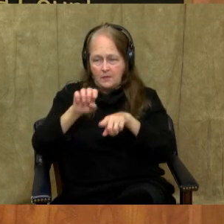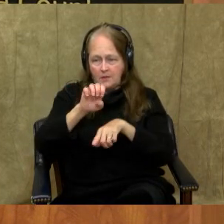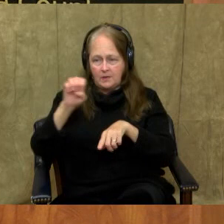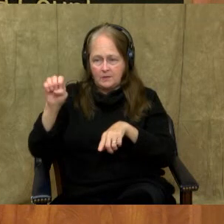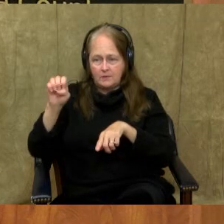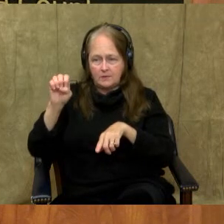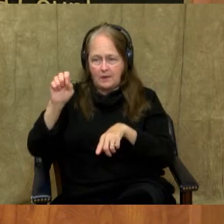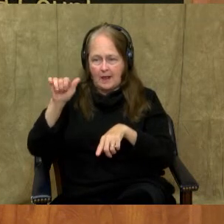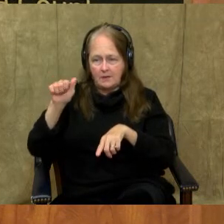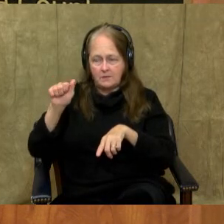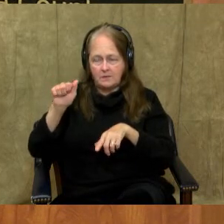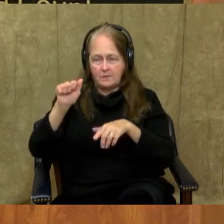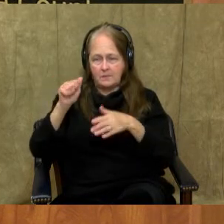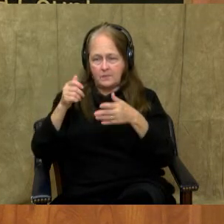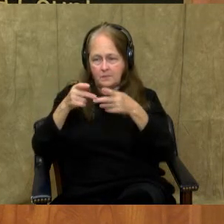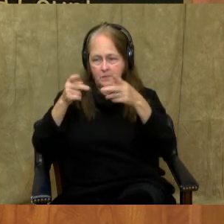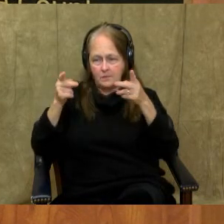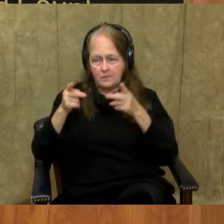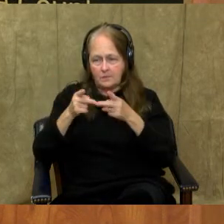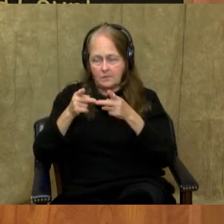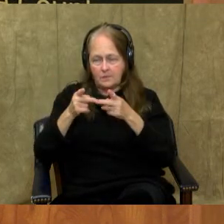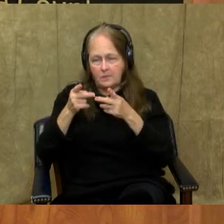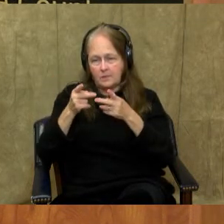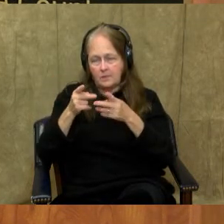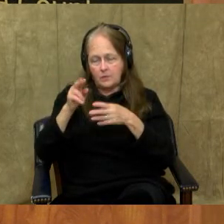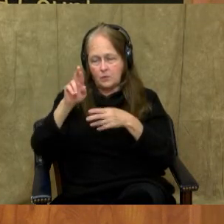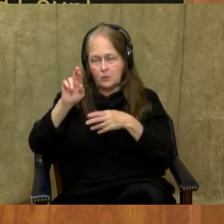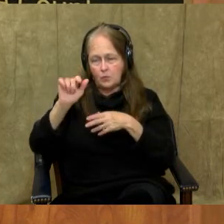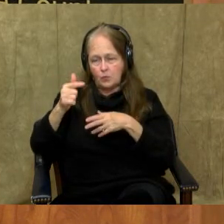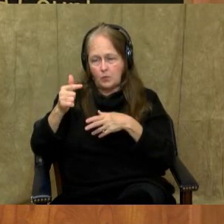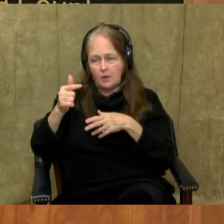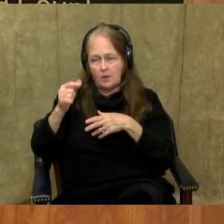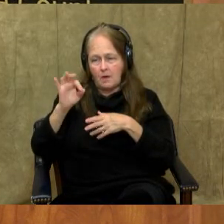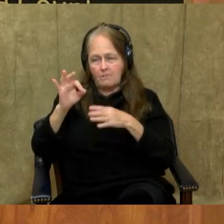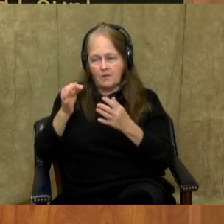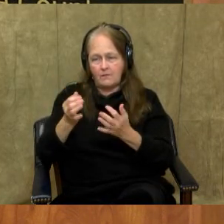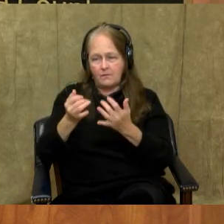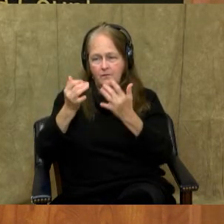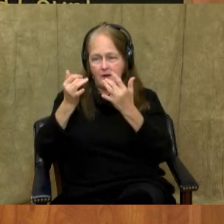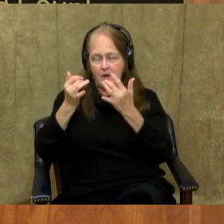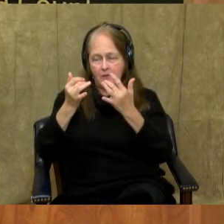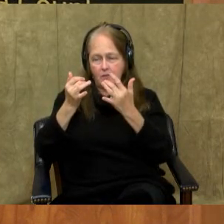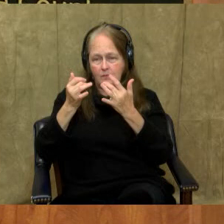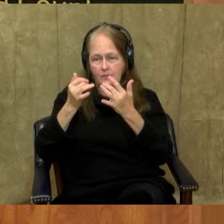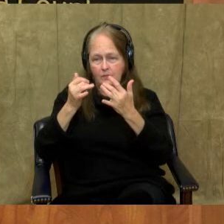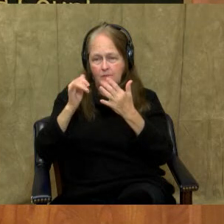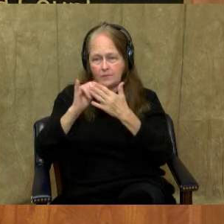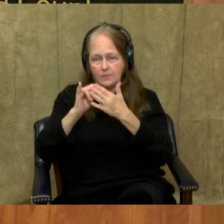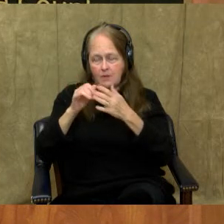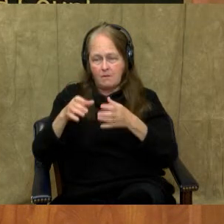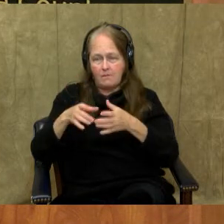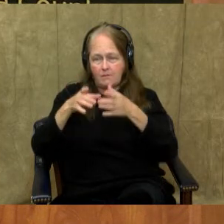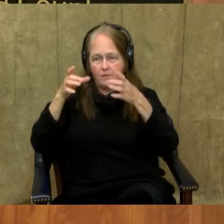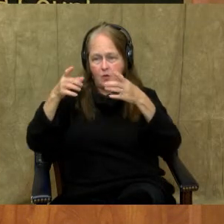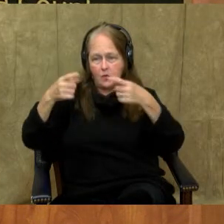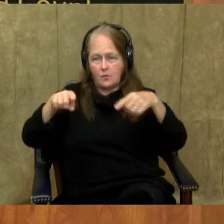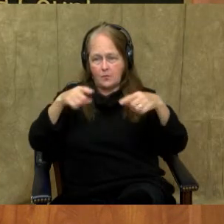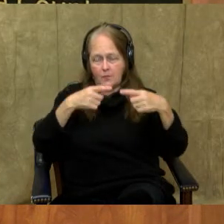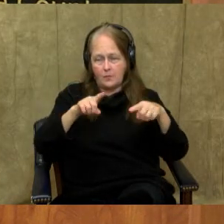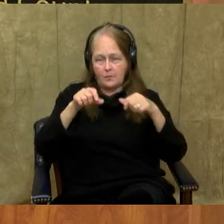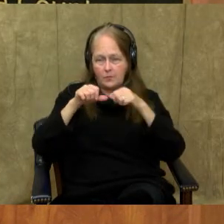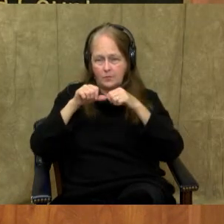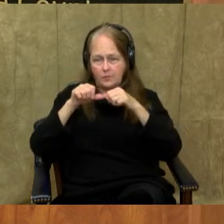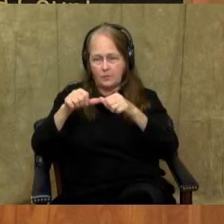Asia? Well, its location along the Ring of Fire make earthquakes, volcanic activity, and tsunamis a